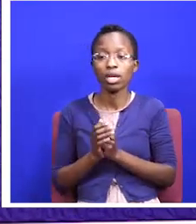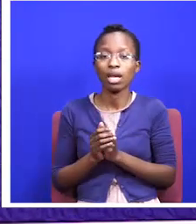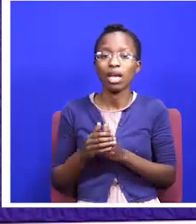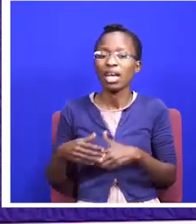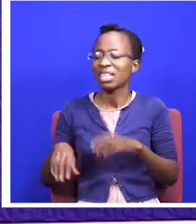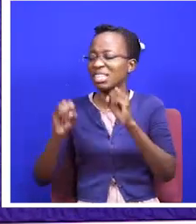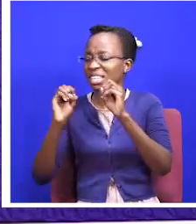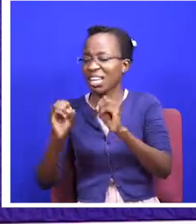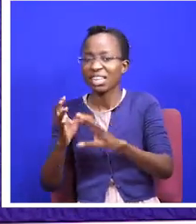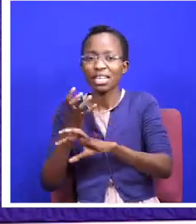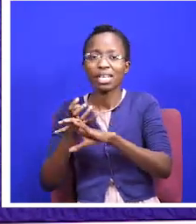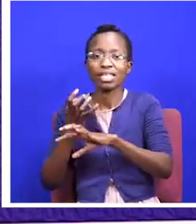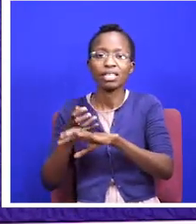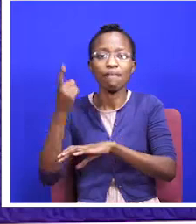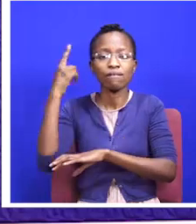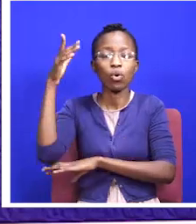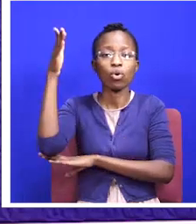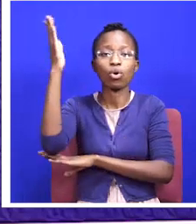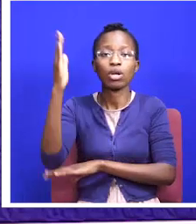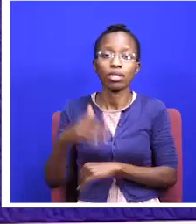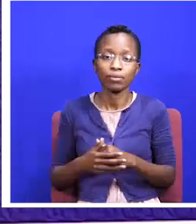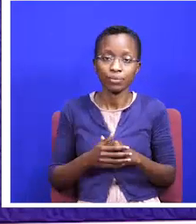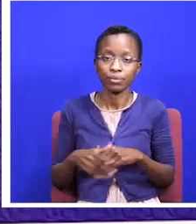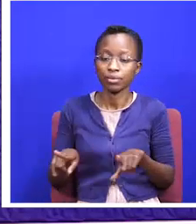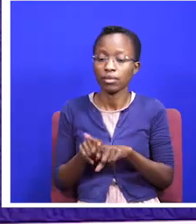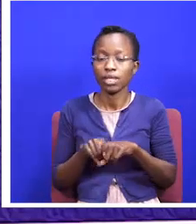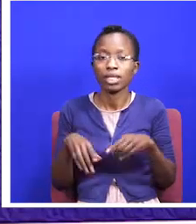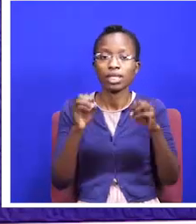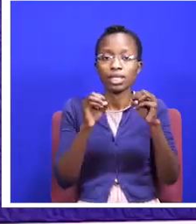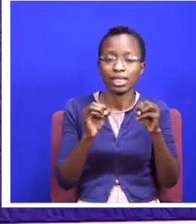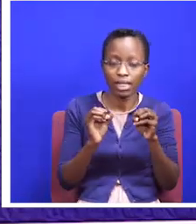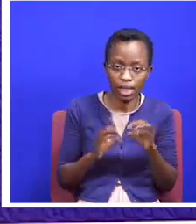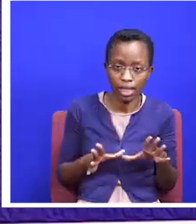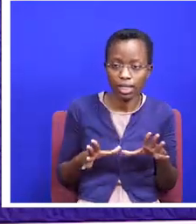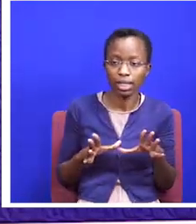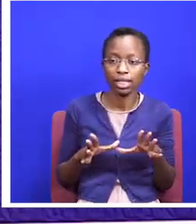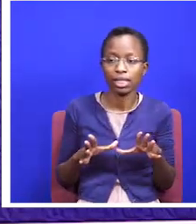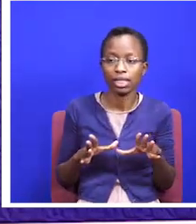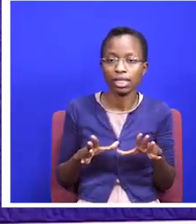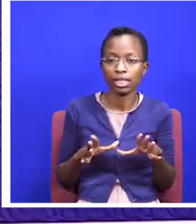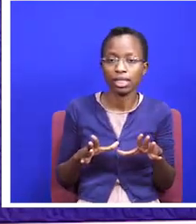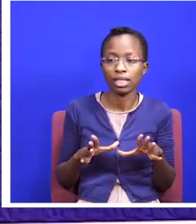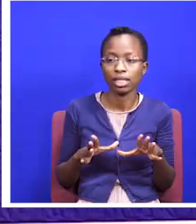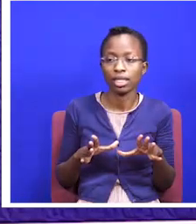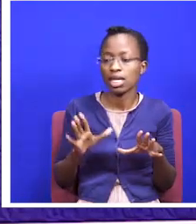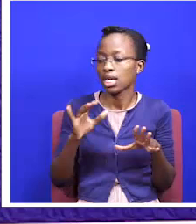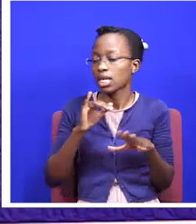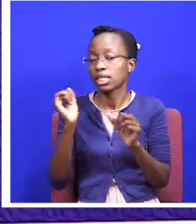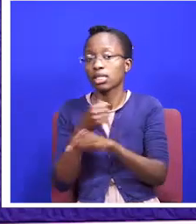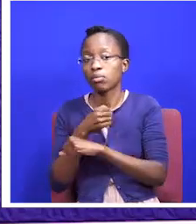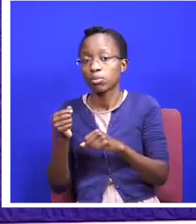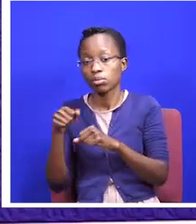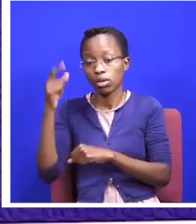Now, nothing is too hard for El Shaddai, and nothing, absolutely nothing,